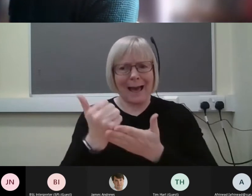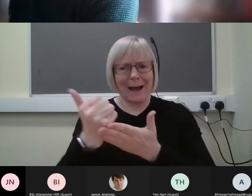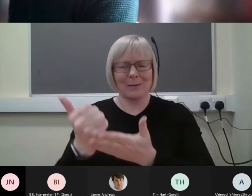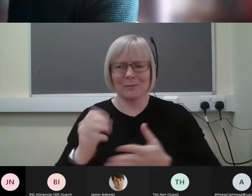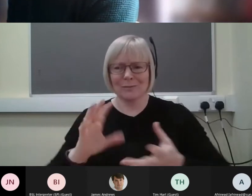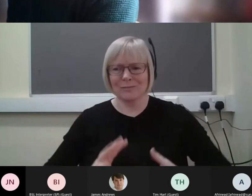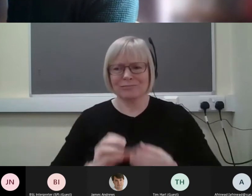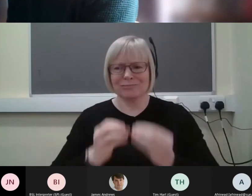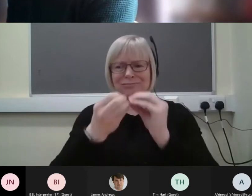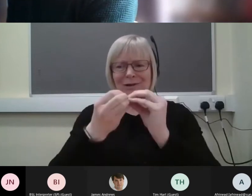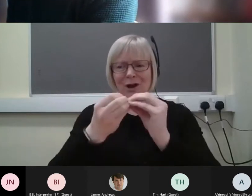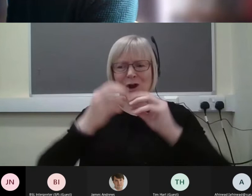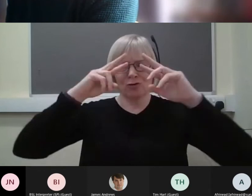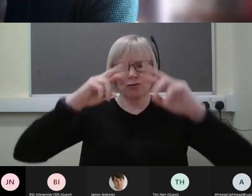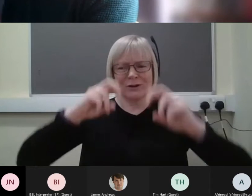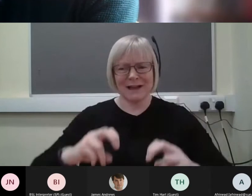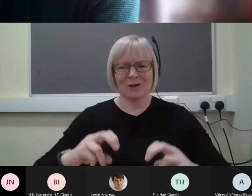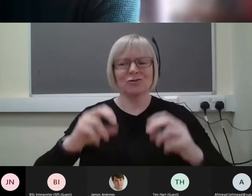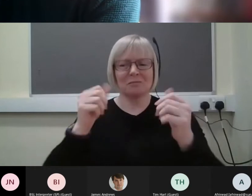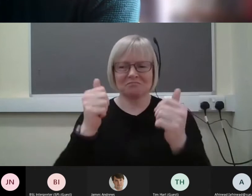together.